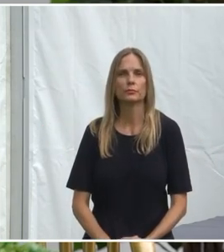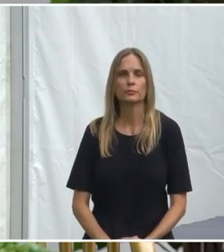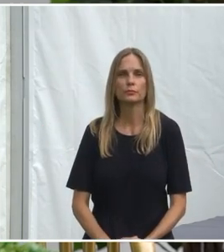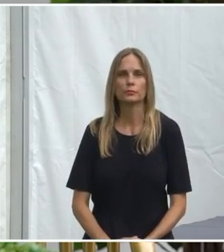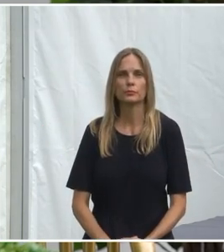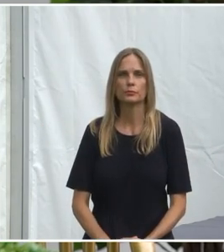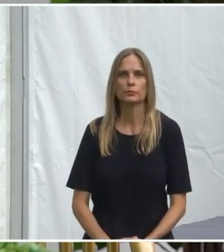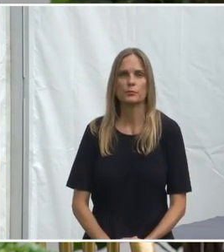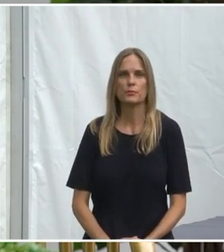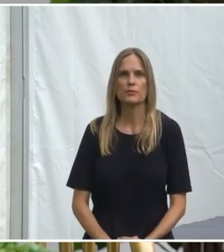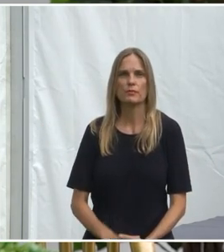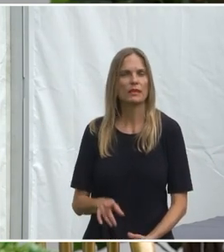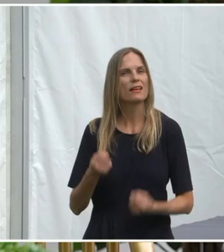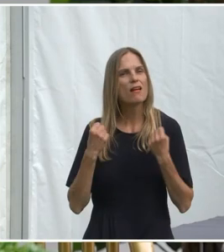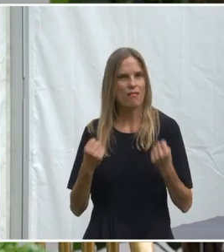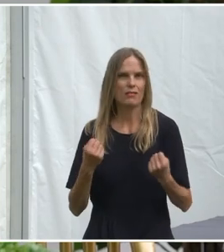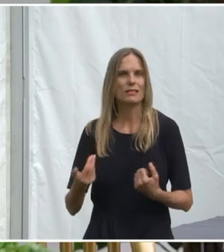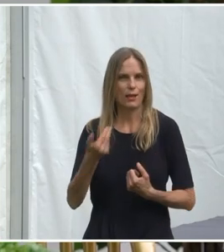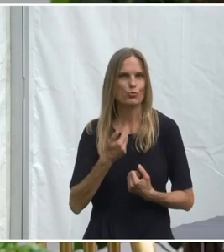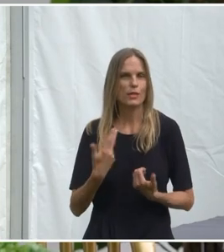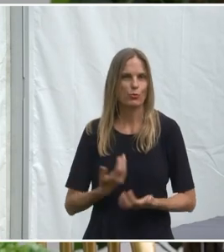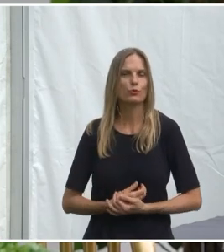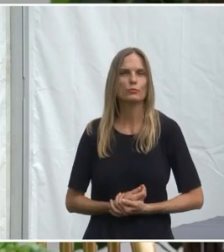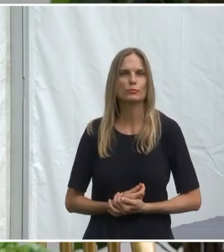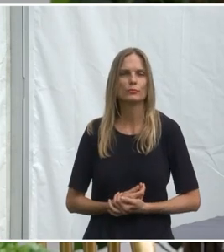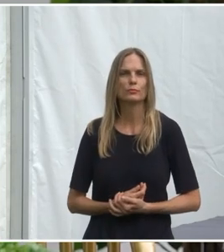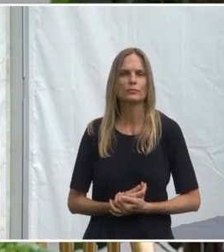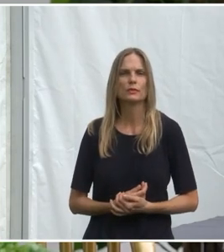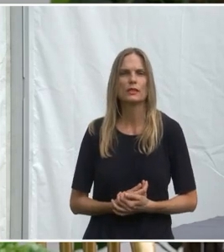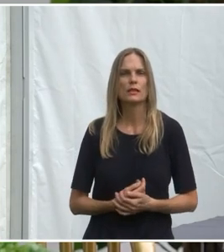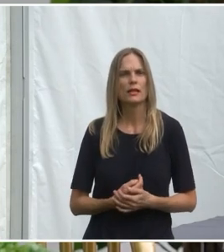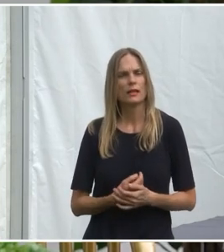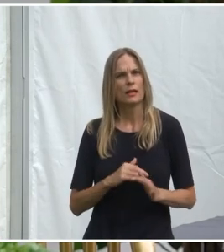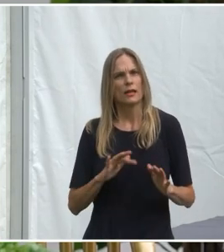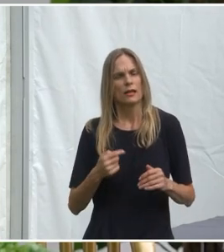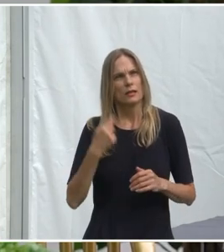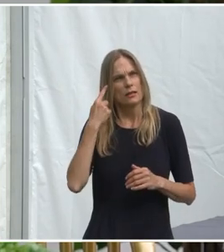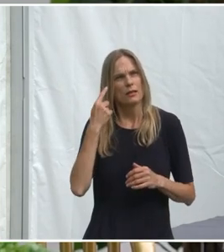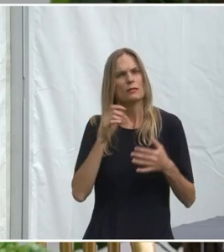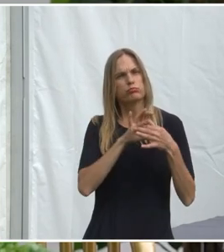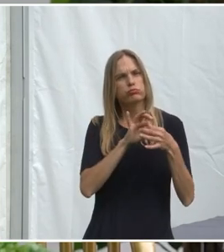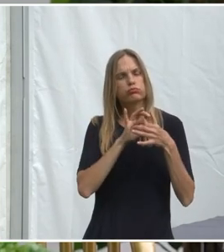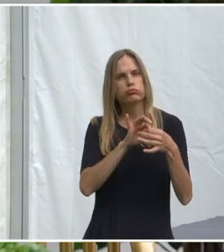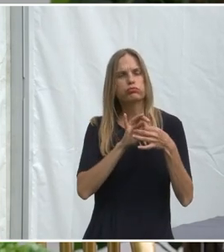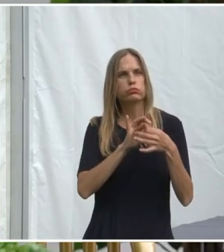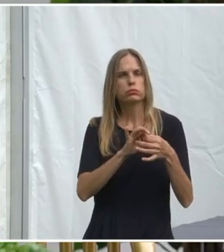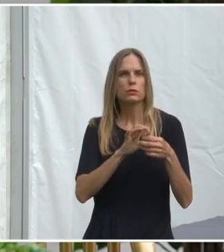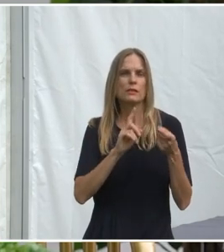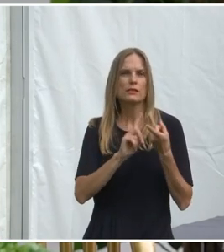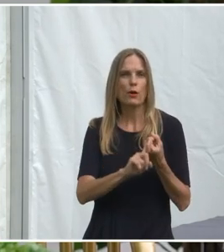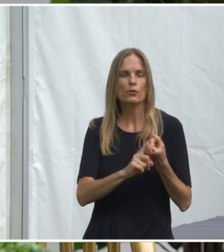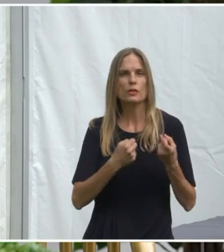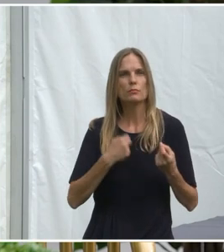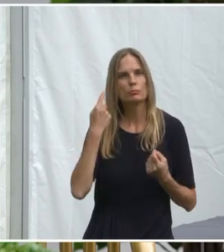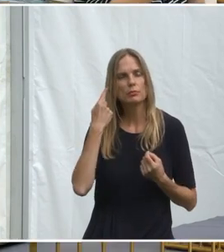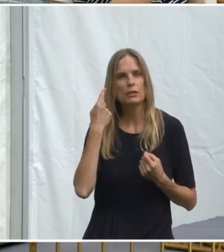I mean, this is a very tough question. I would, my first kind of hunch when it comes to the bonding and bridging ties, I